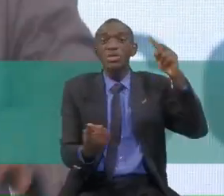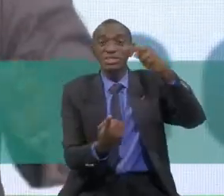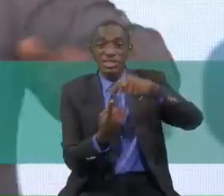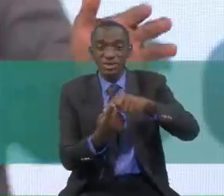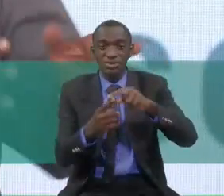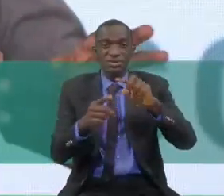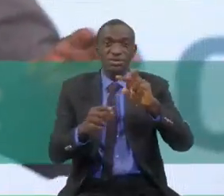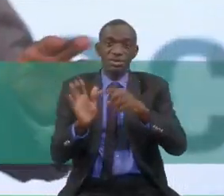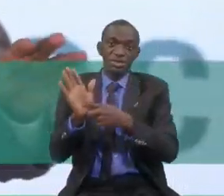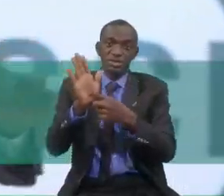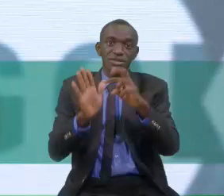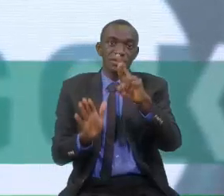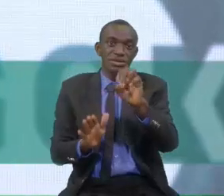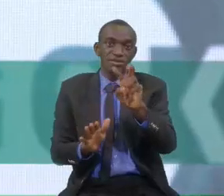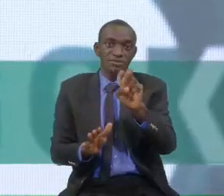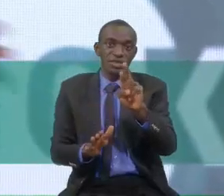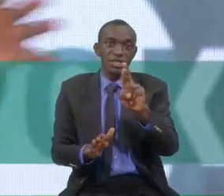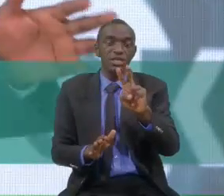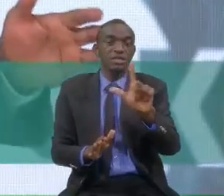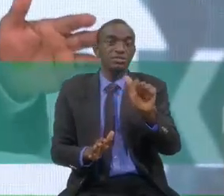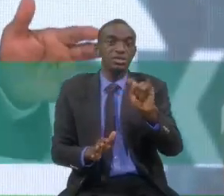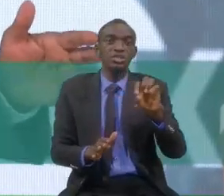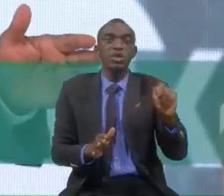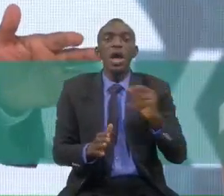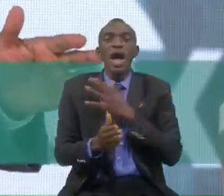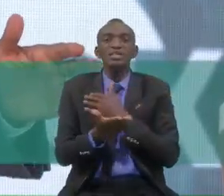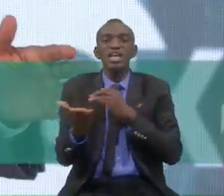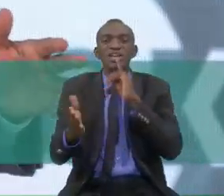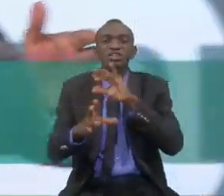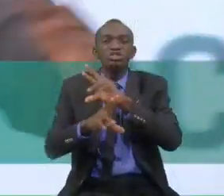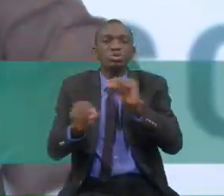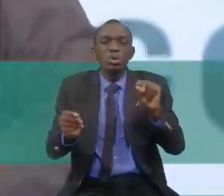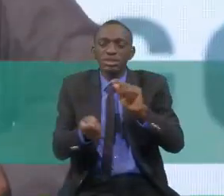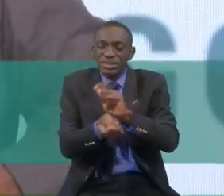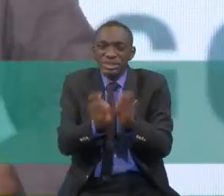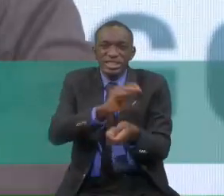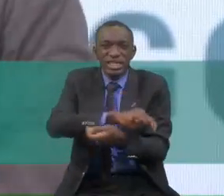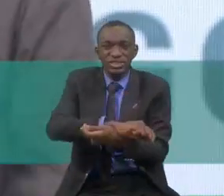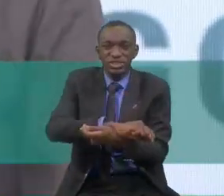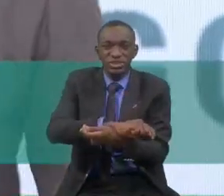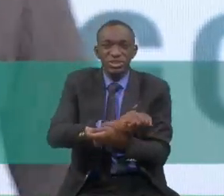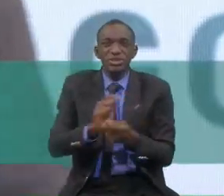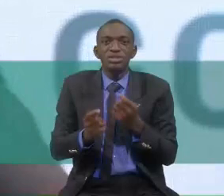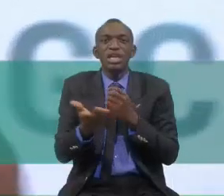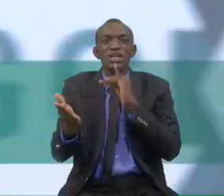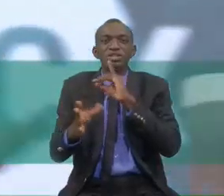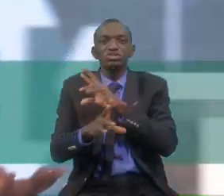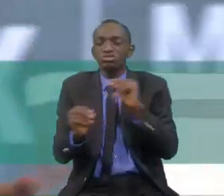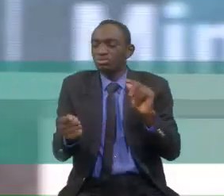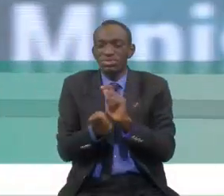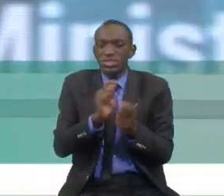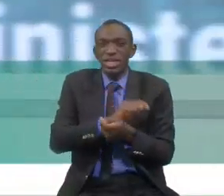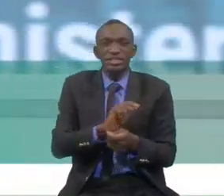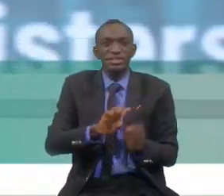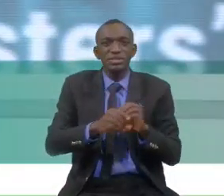is no kind of regeneration and revolution in their lives. They